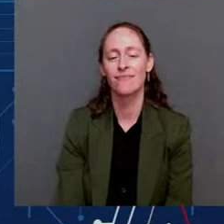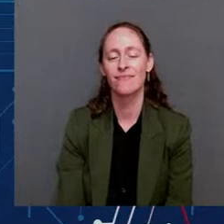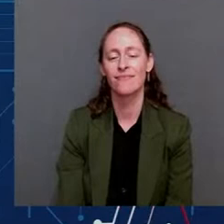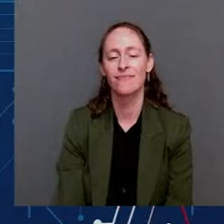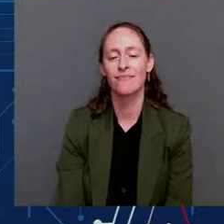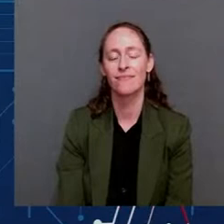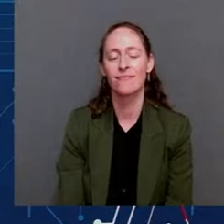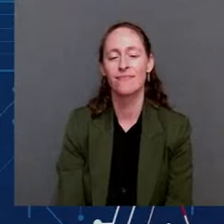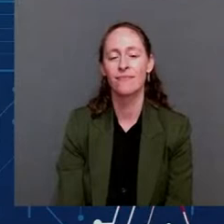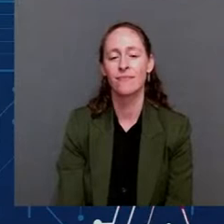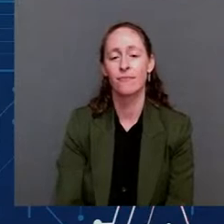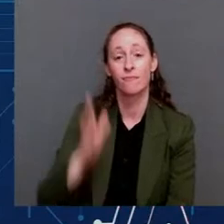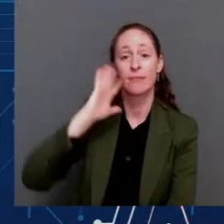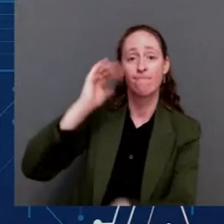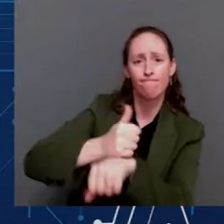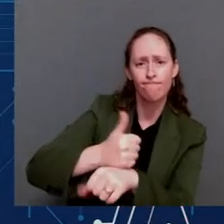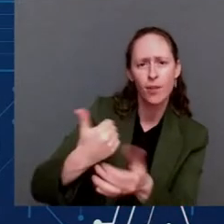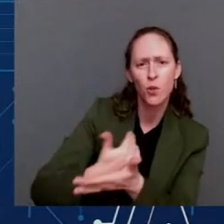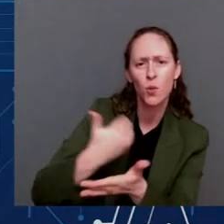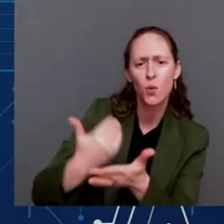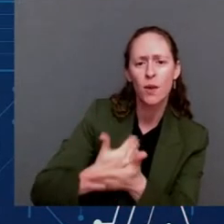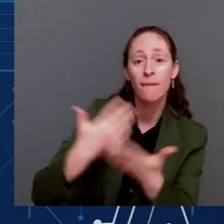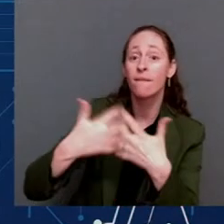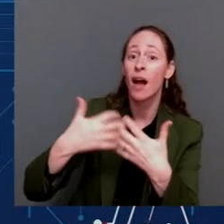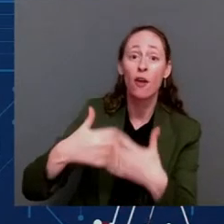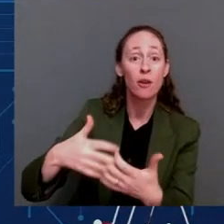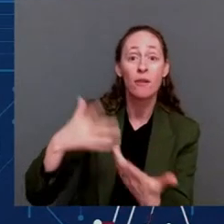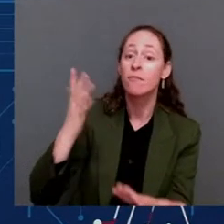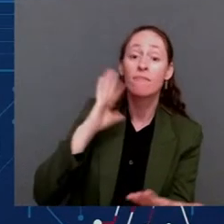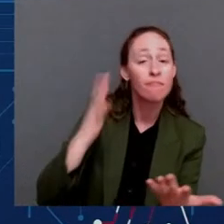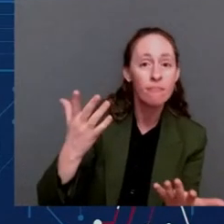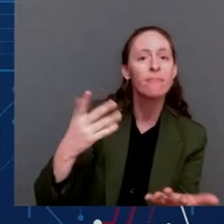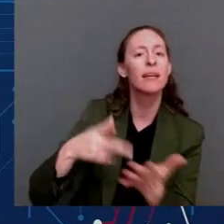home. Calumet, yes, that's great.